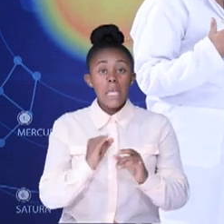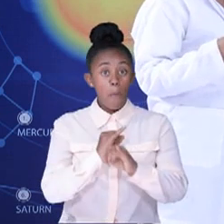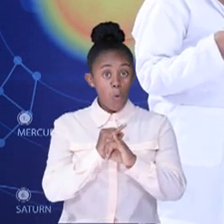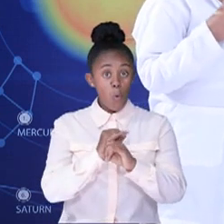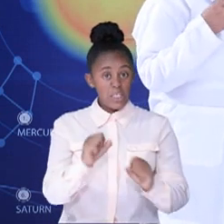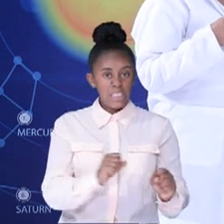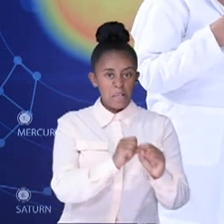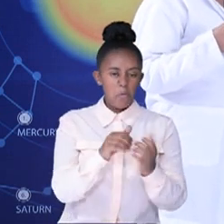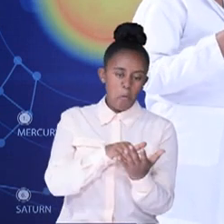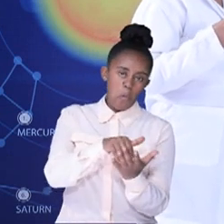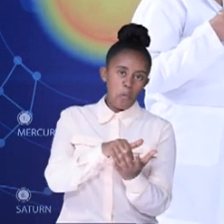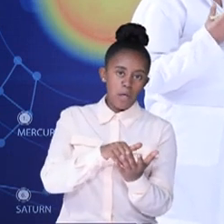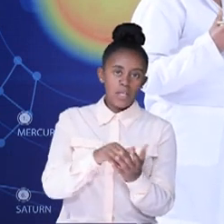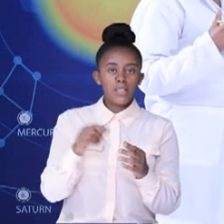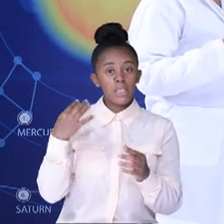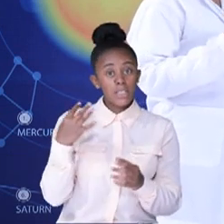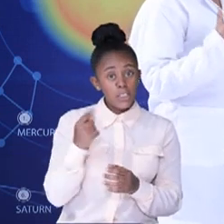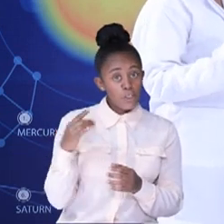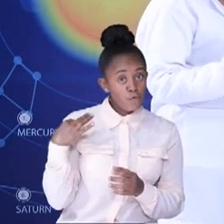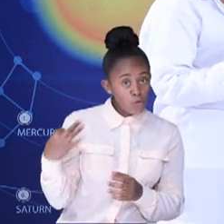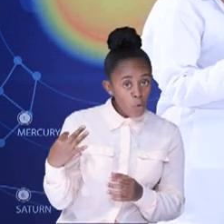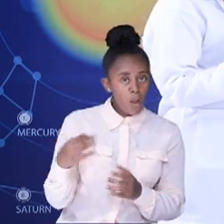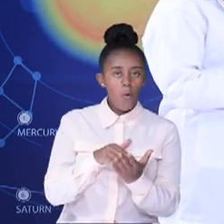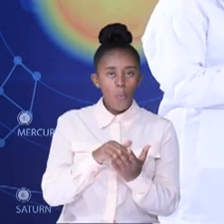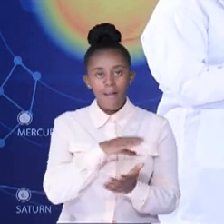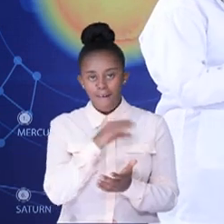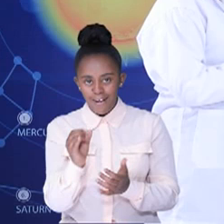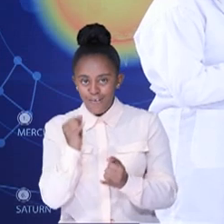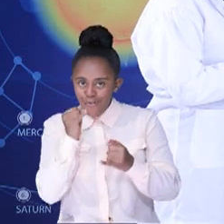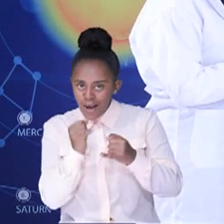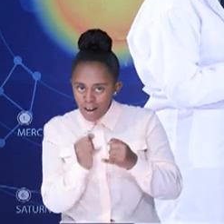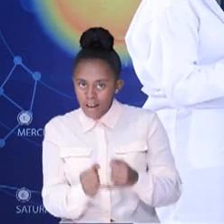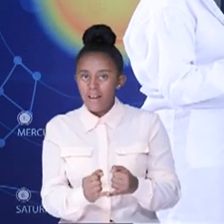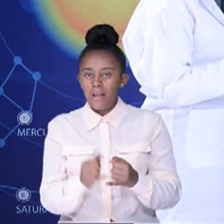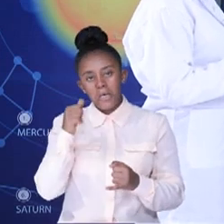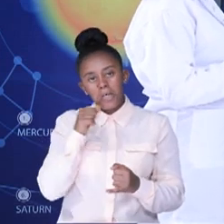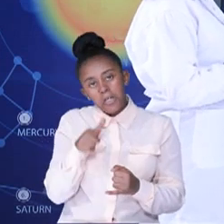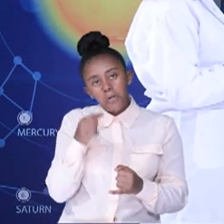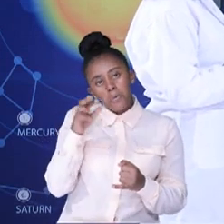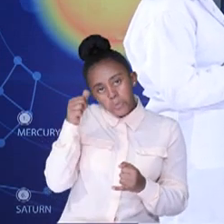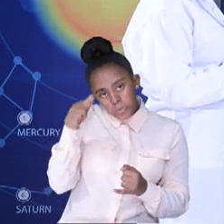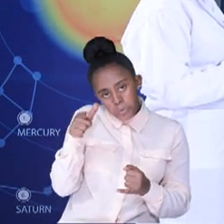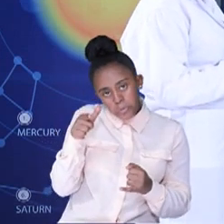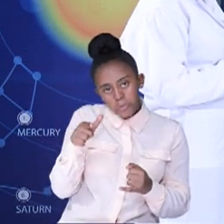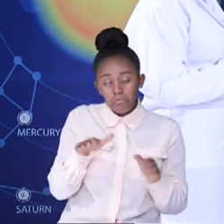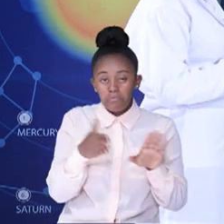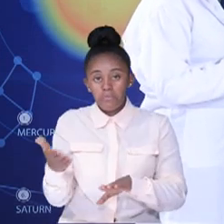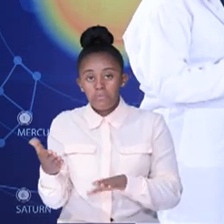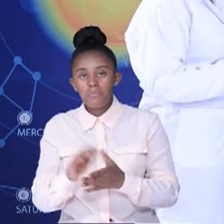is weak, the individual become weak, and finally the individual will